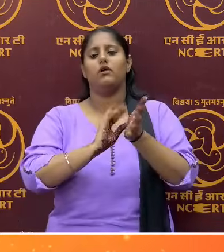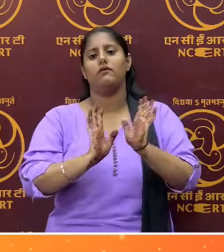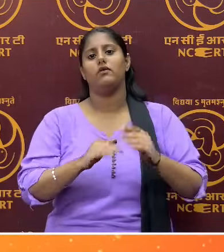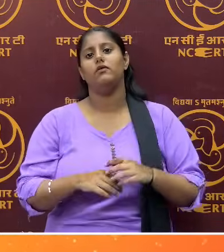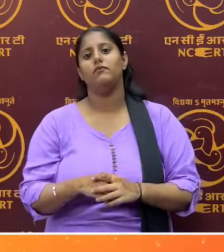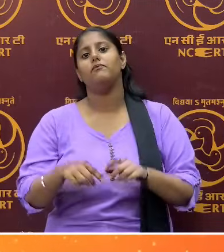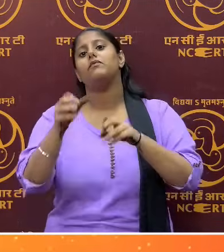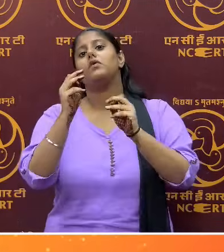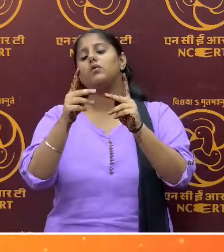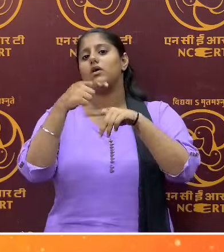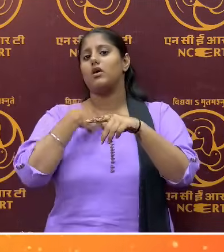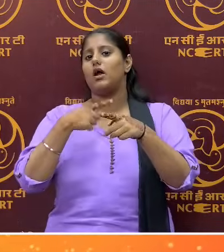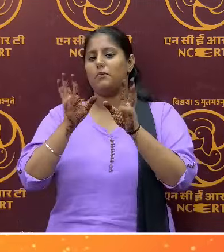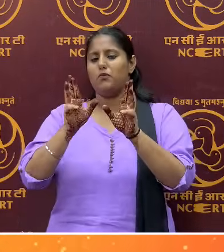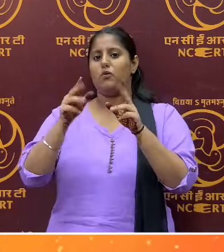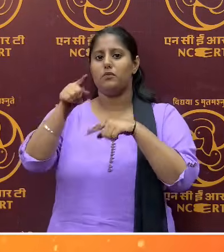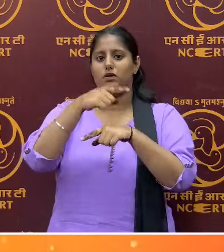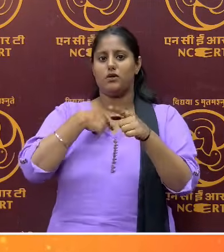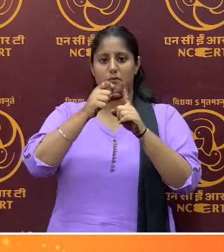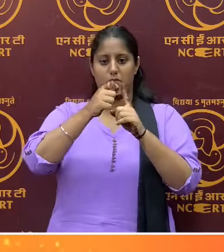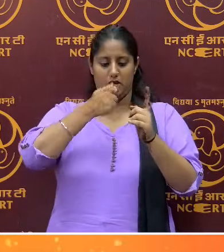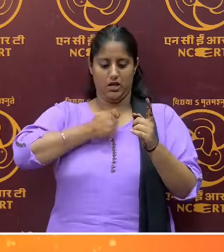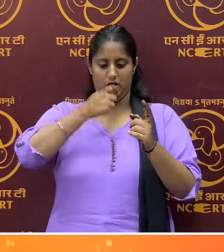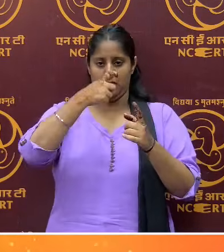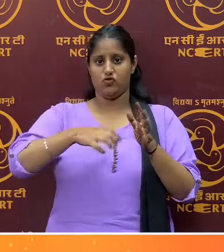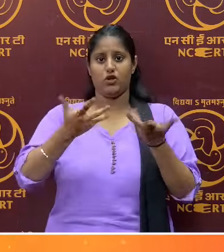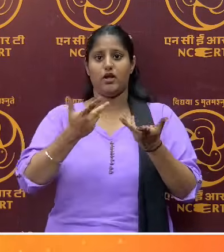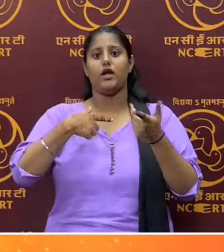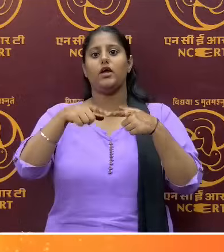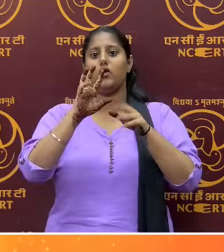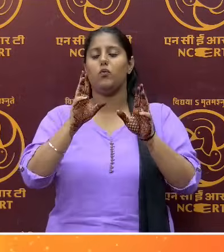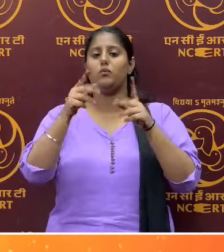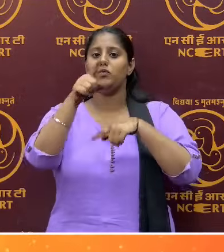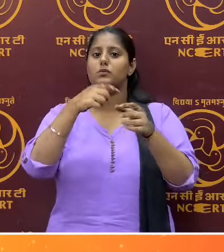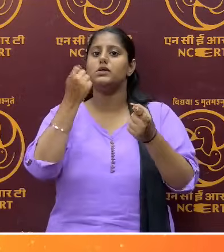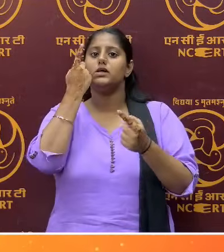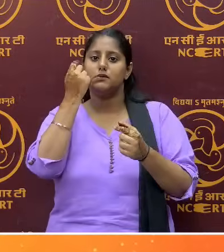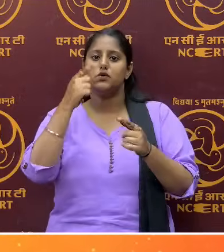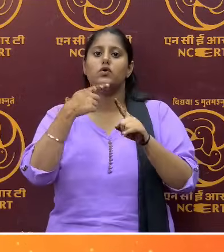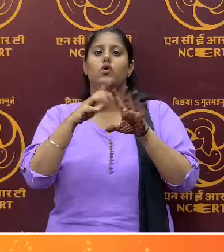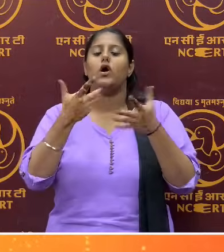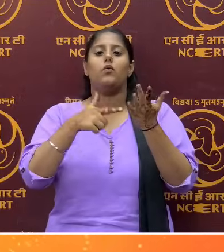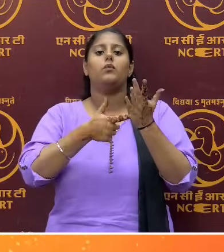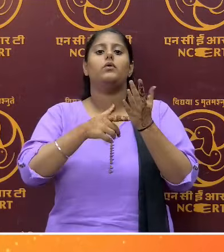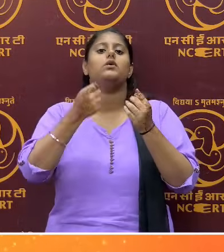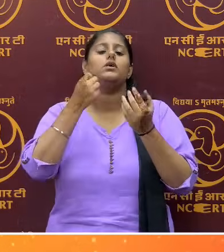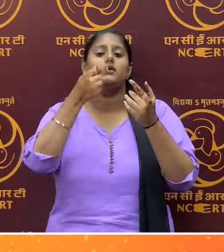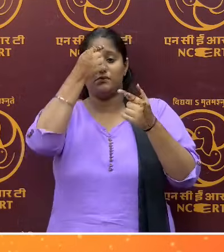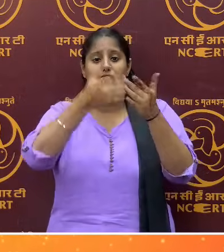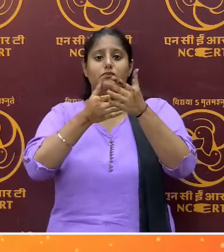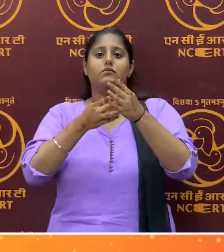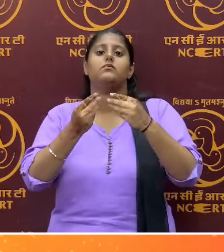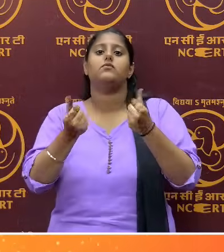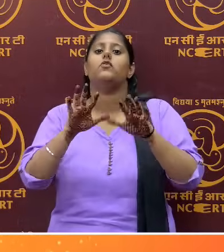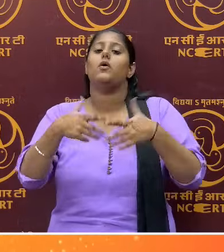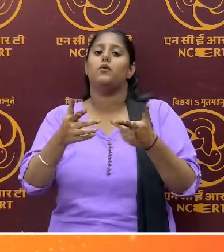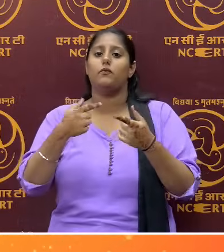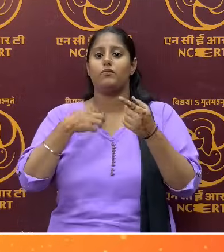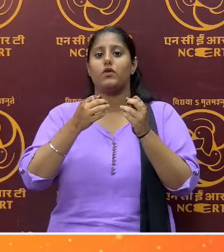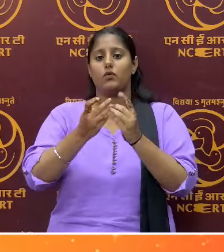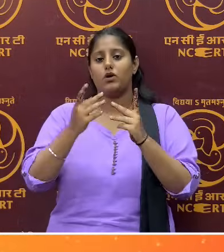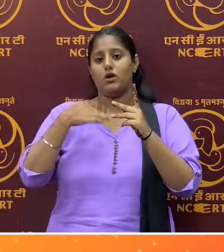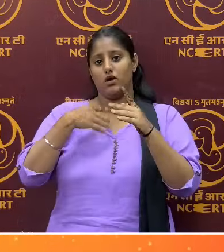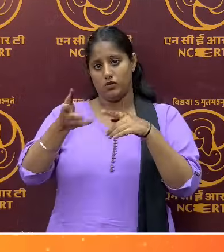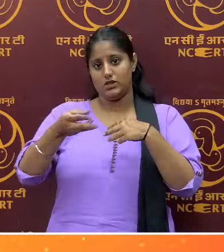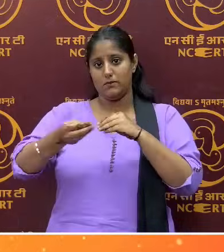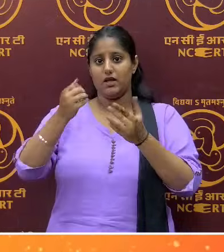you have understood what Meri Pehchaan is all about and how these problems and issues can be tackled. Now, ma'am, before we go to the demonstrations, I